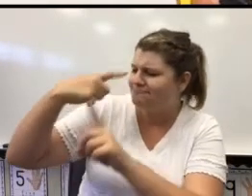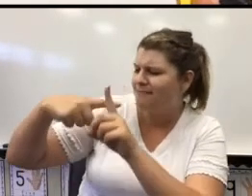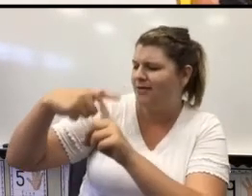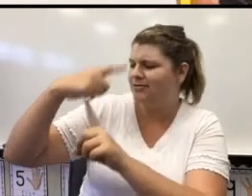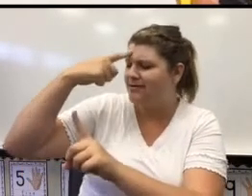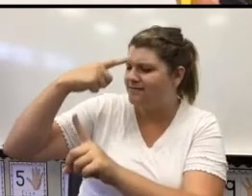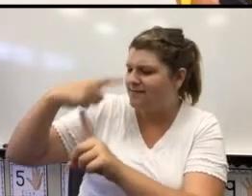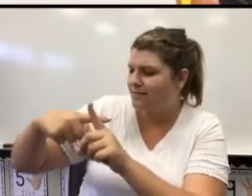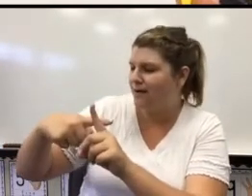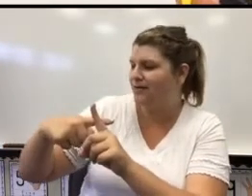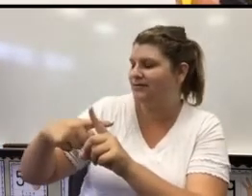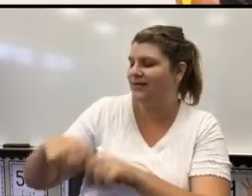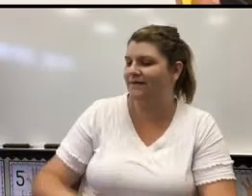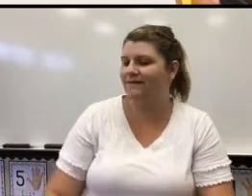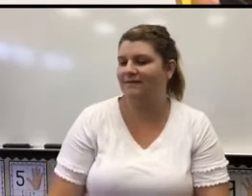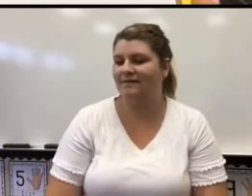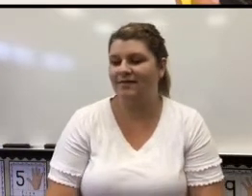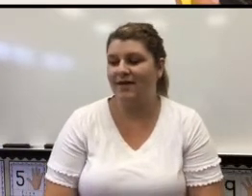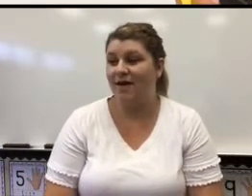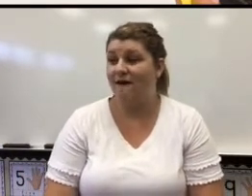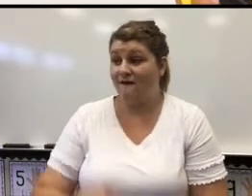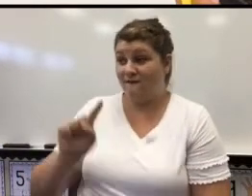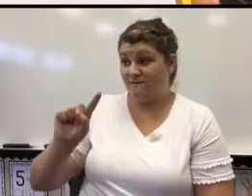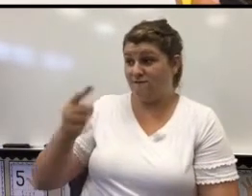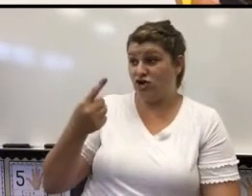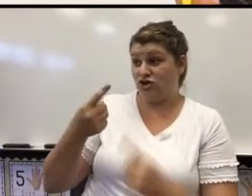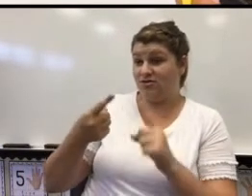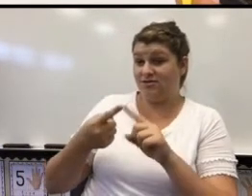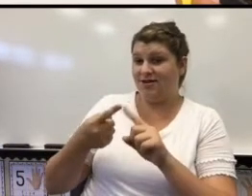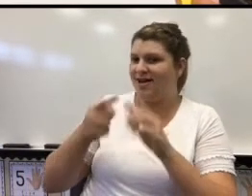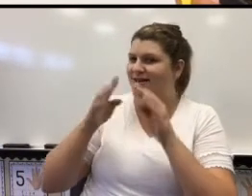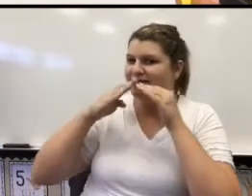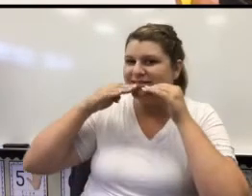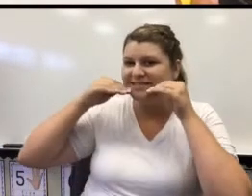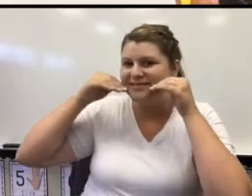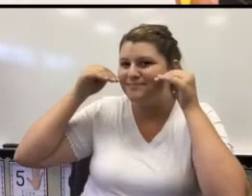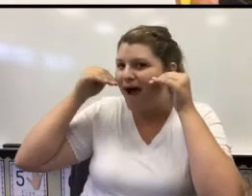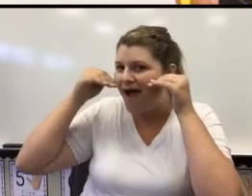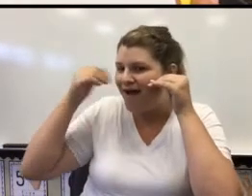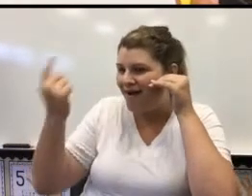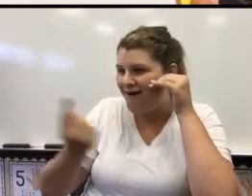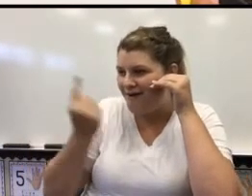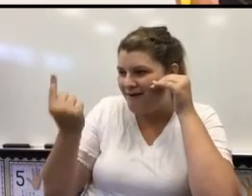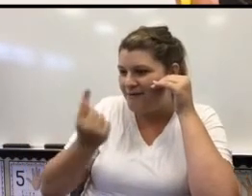positive energy throughout the day at school. And she gave him a few tips to remember.